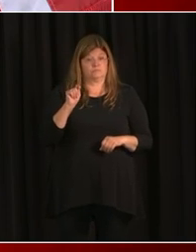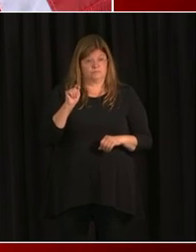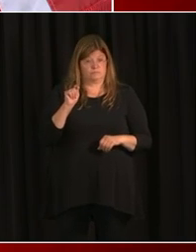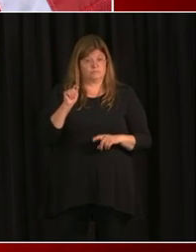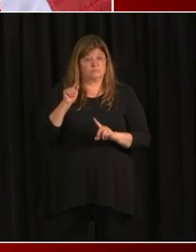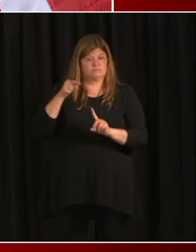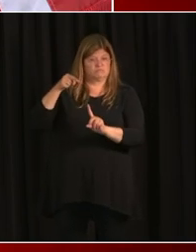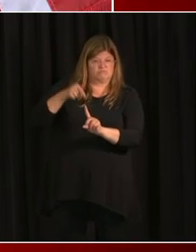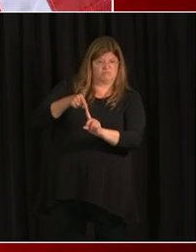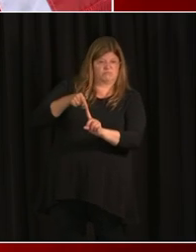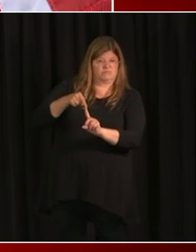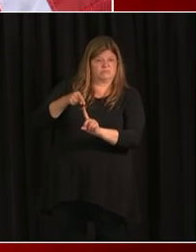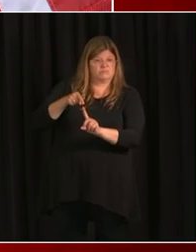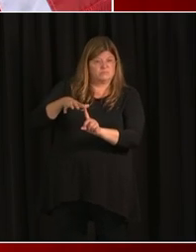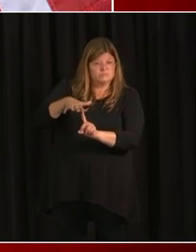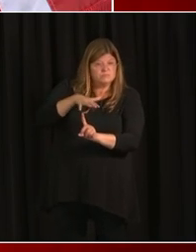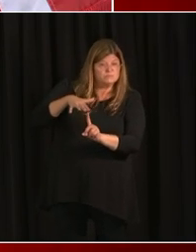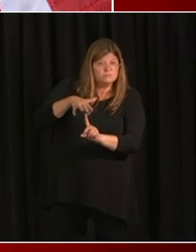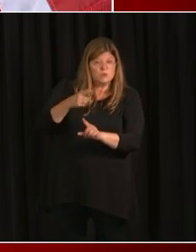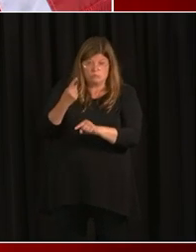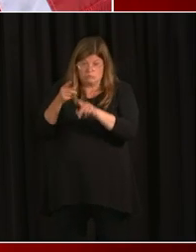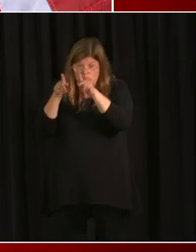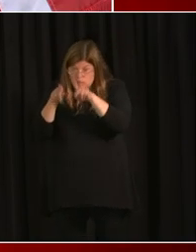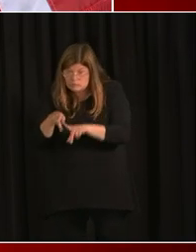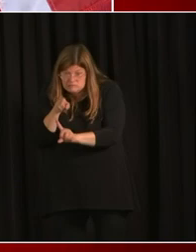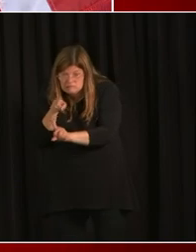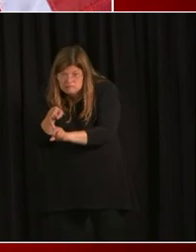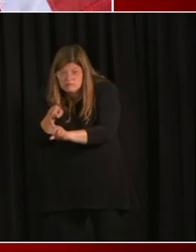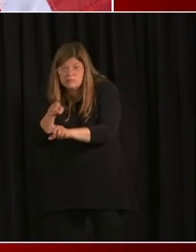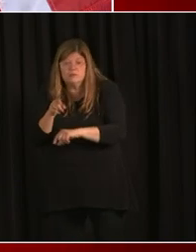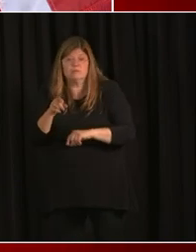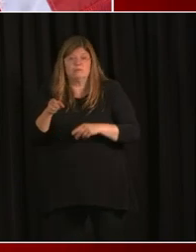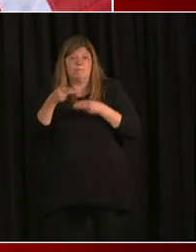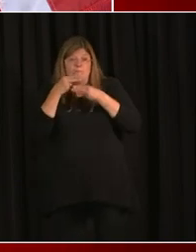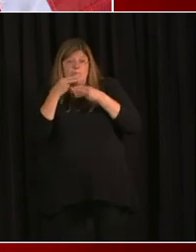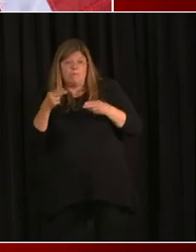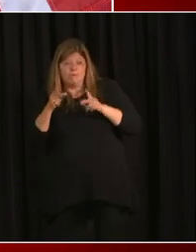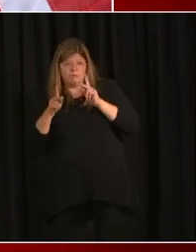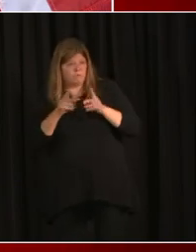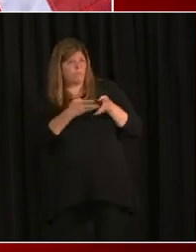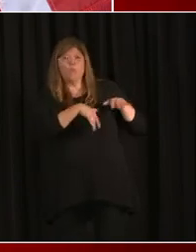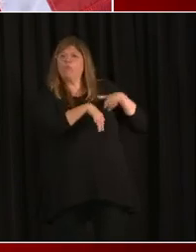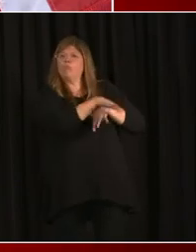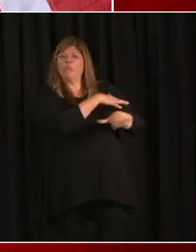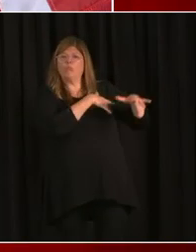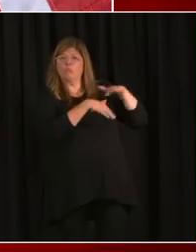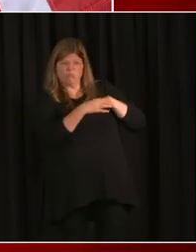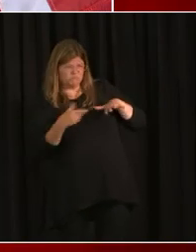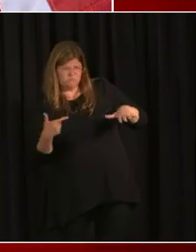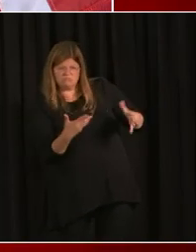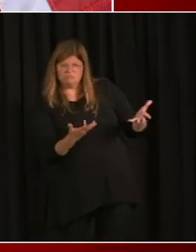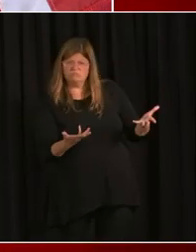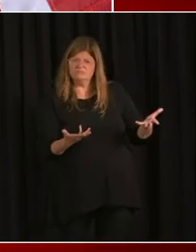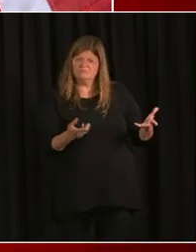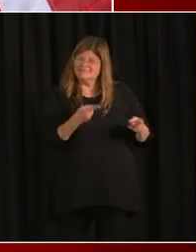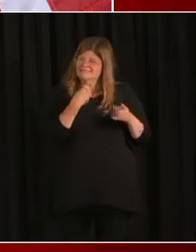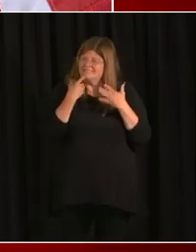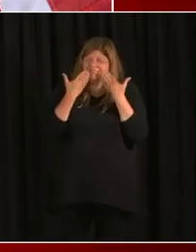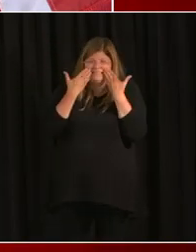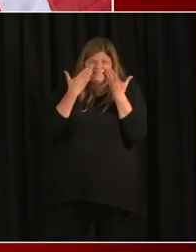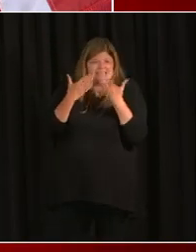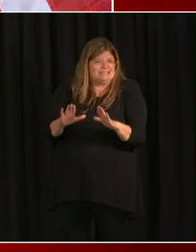entire group there, all the people injured, or were those bystanders, innocent bystanders that were also wrapped up? I can't say